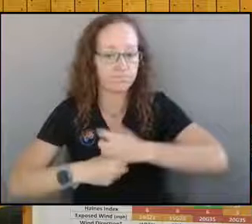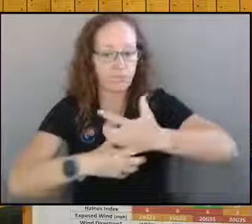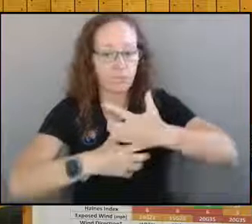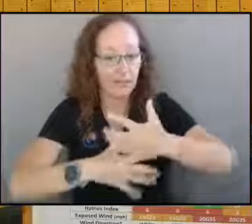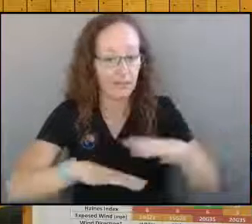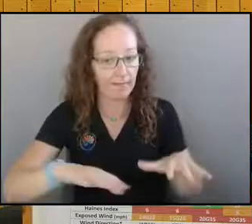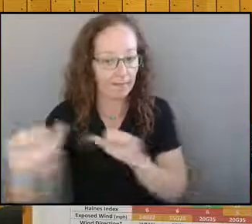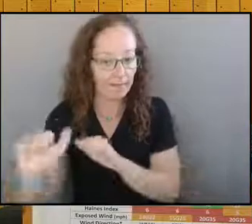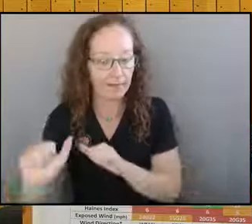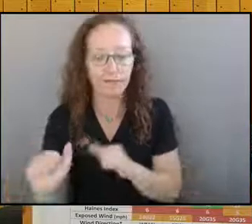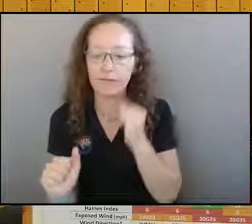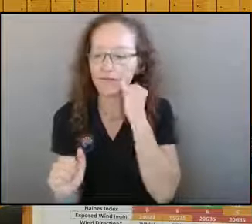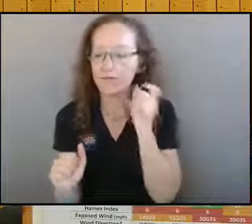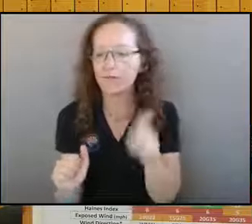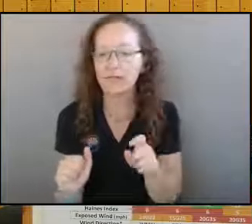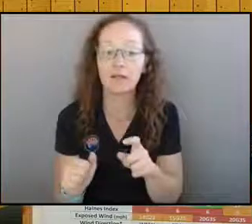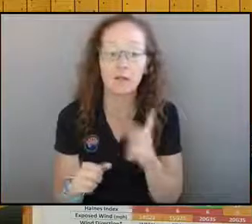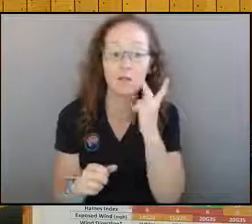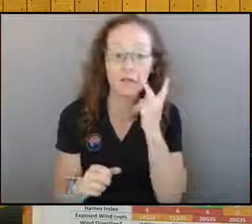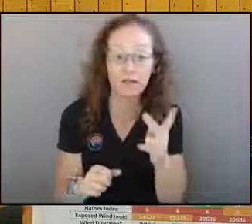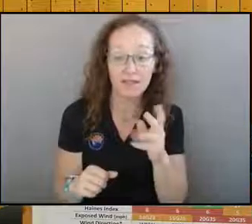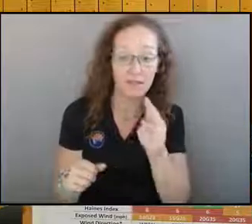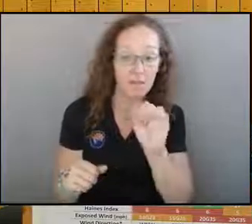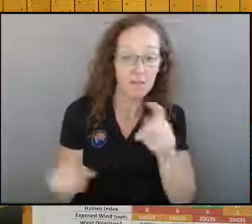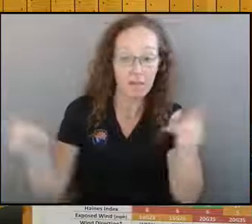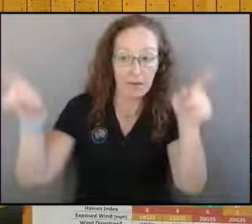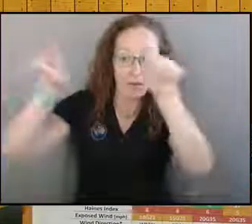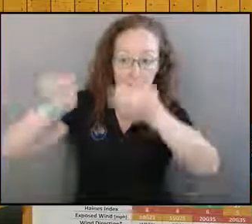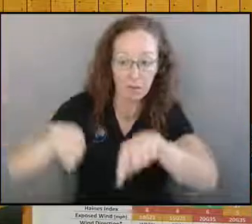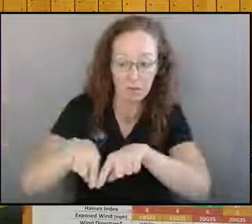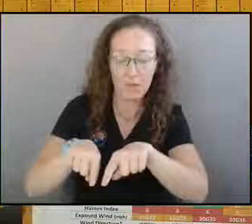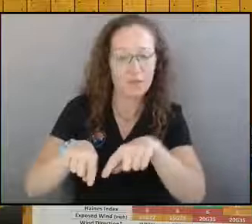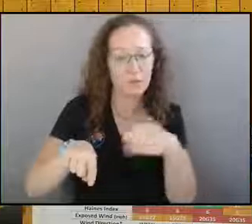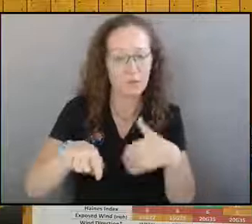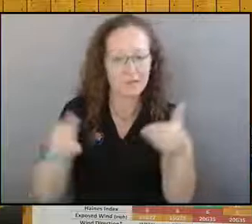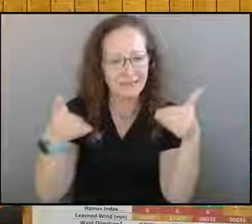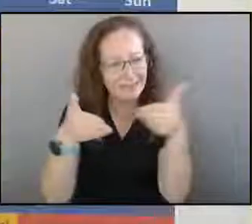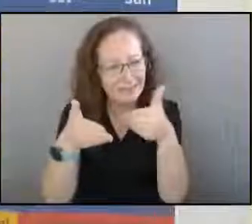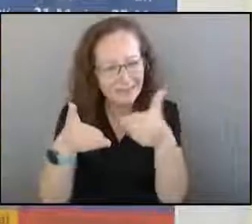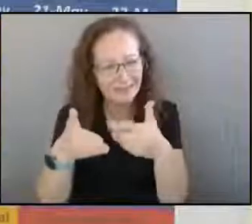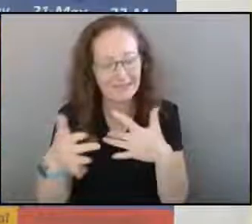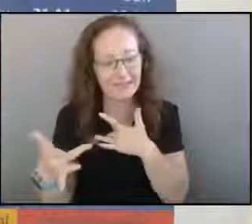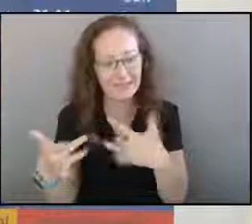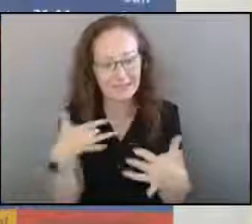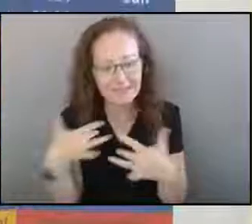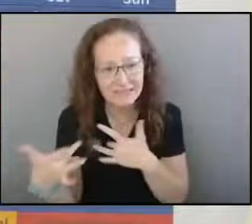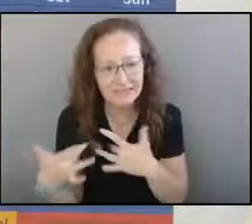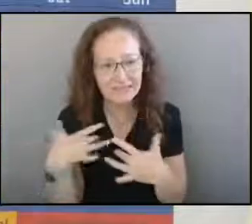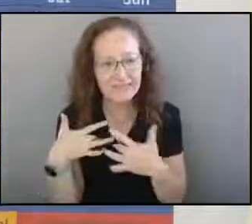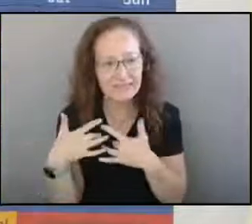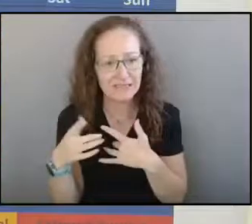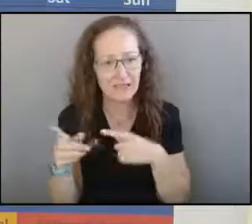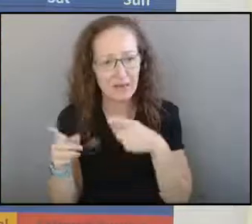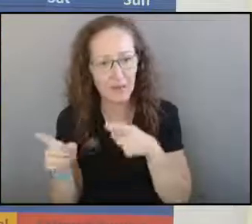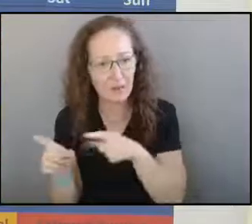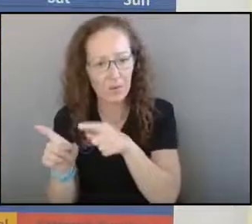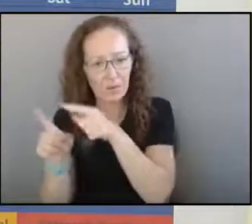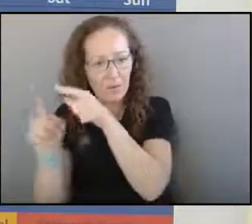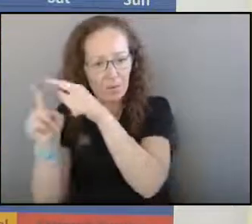here. It's close. It's close. These fingers are very concerning to